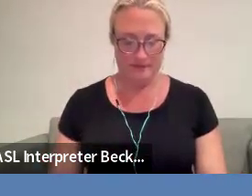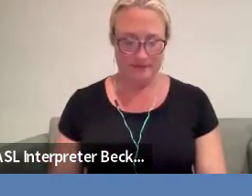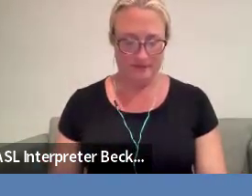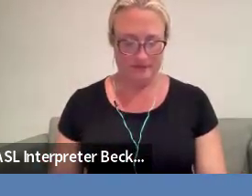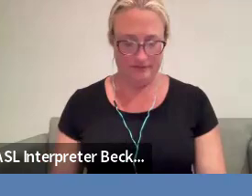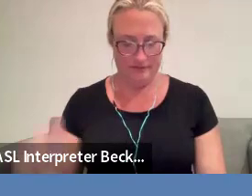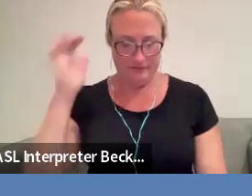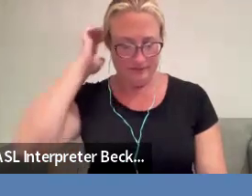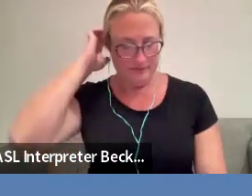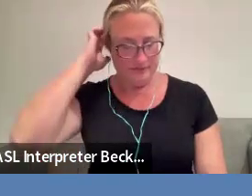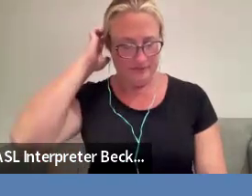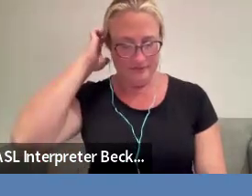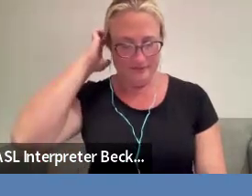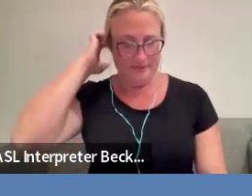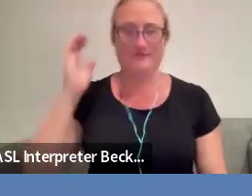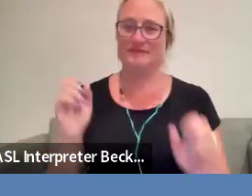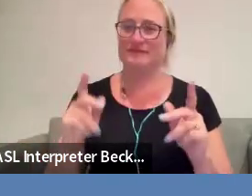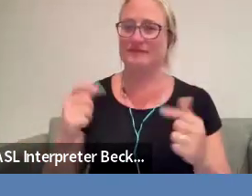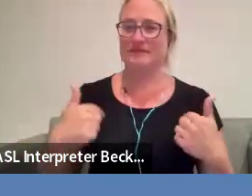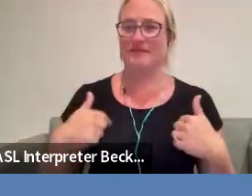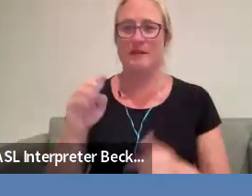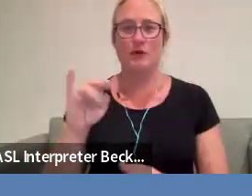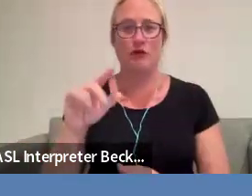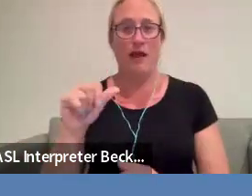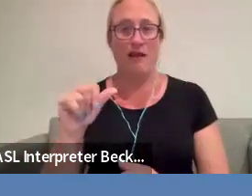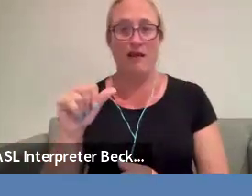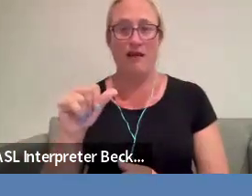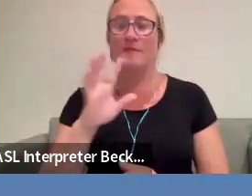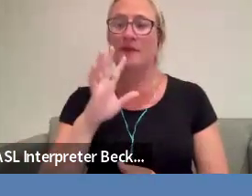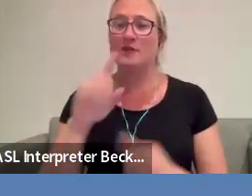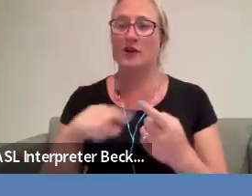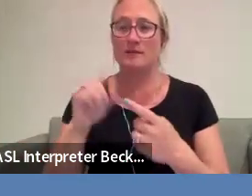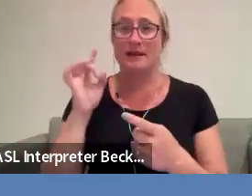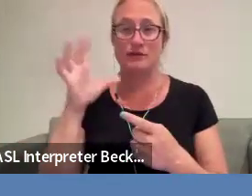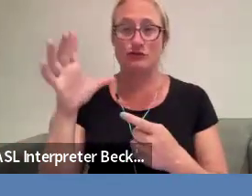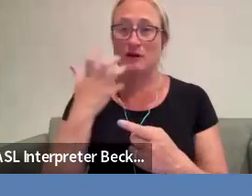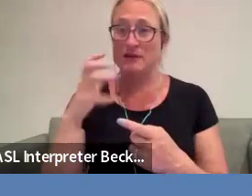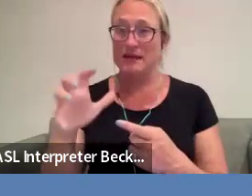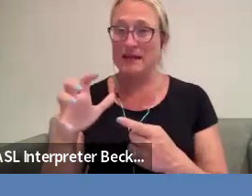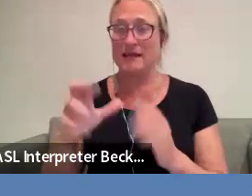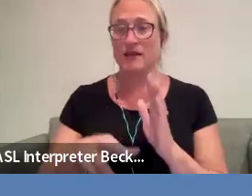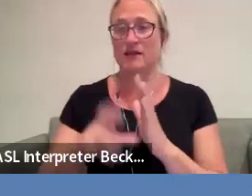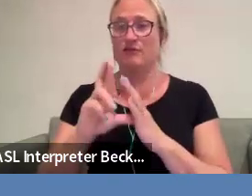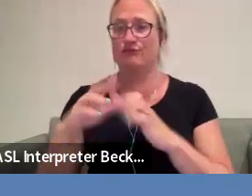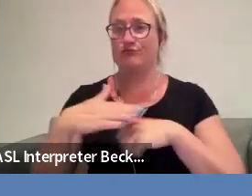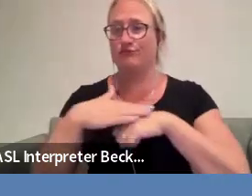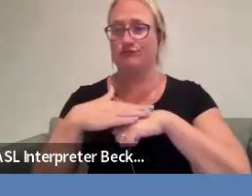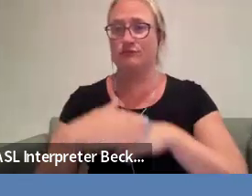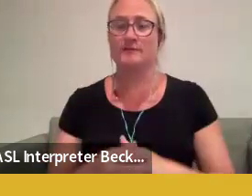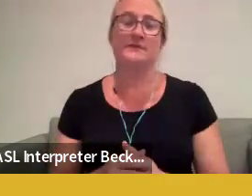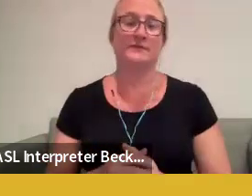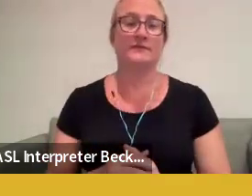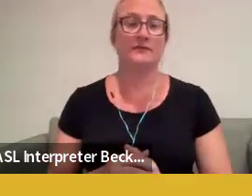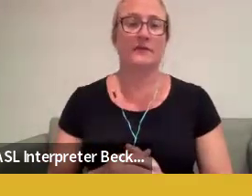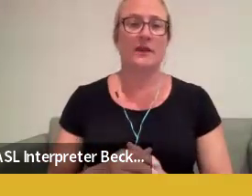All right. Hello, everyone. So my name is Miranda. I'll be talking today about the extreme heat overview. So we're going to start with just a